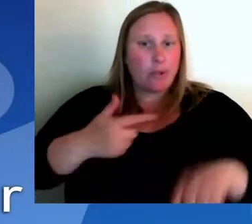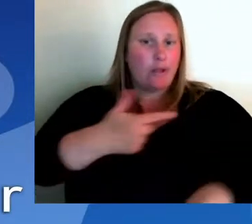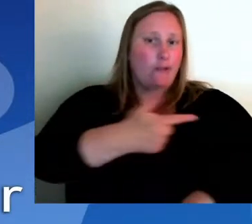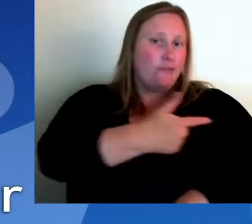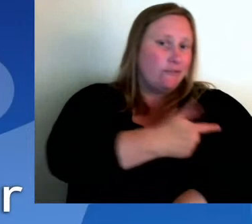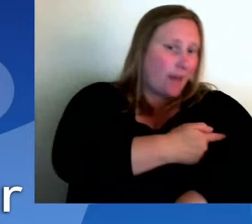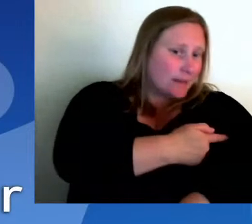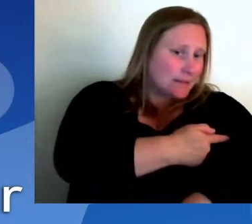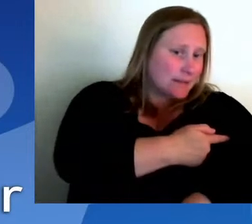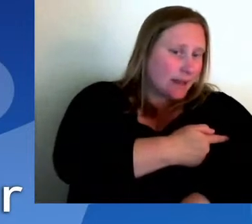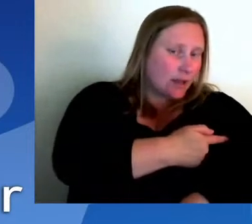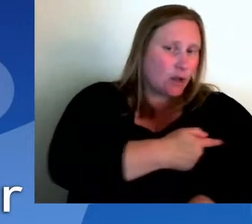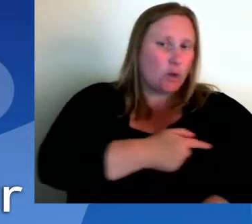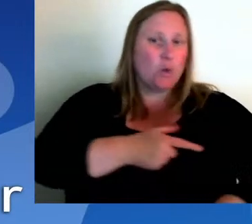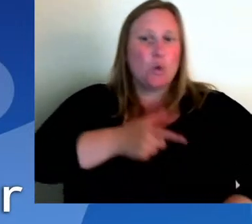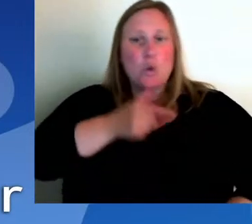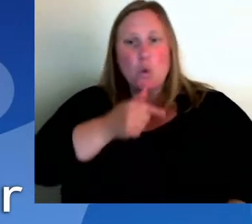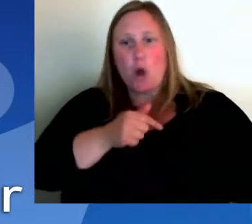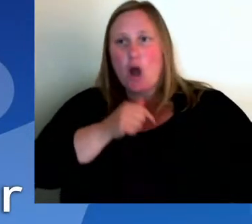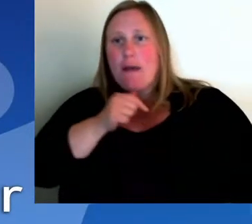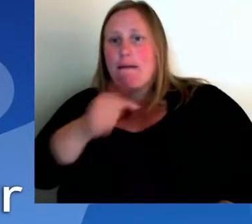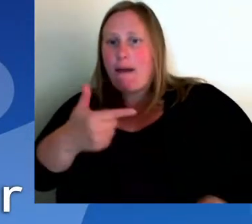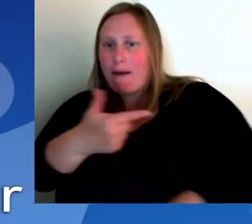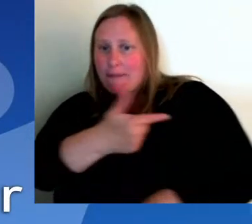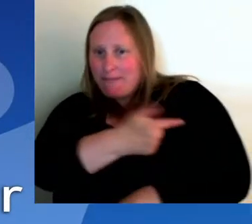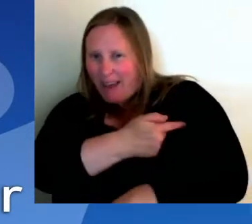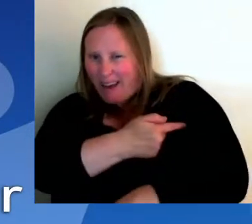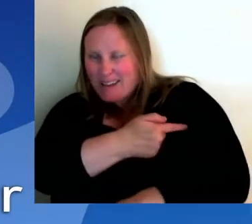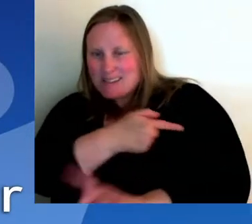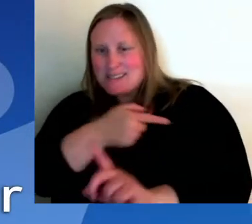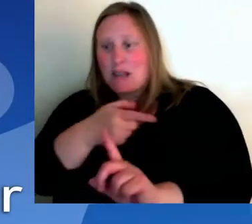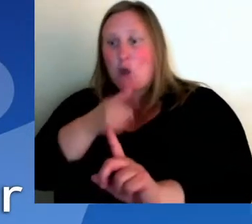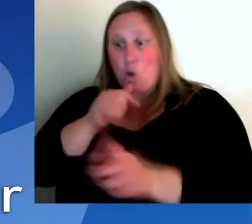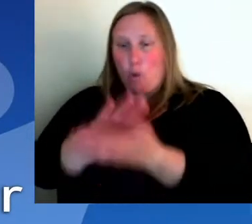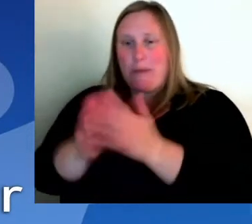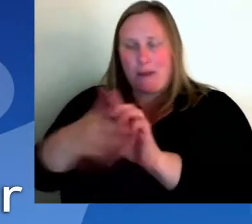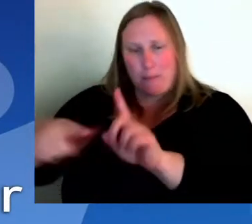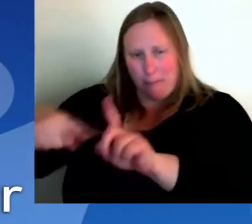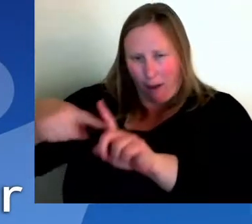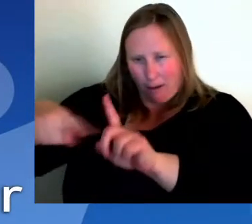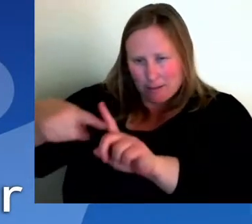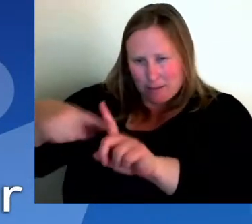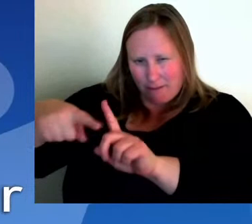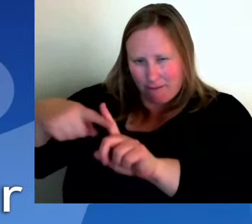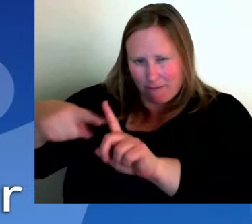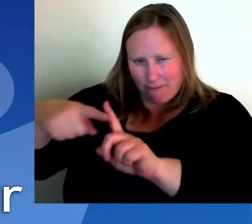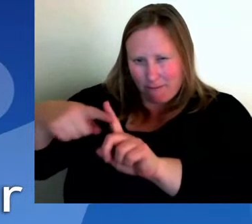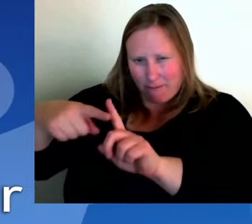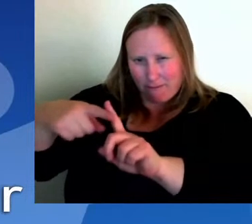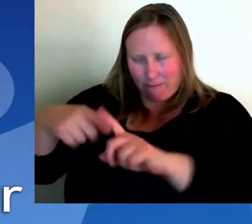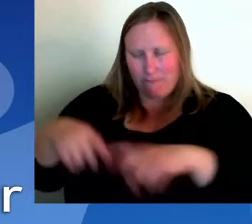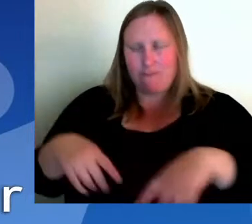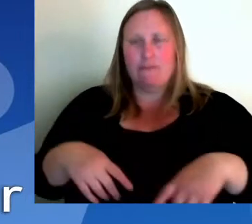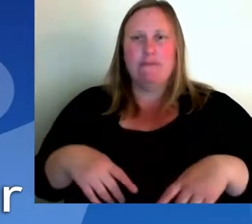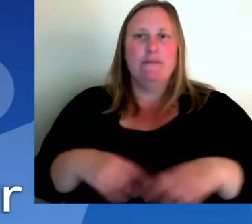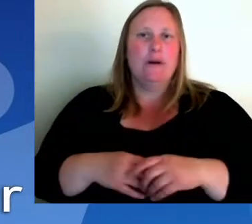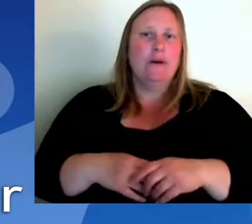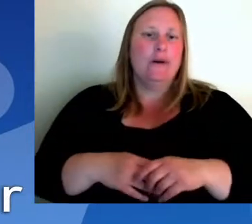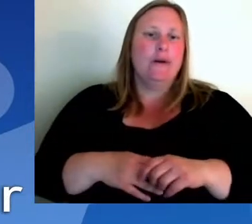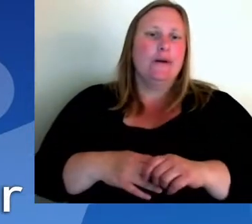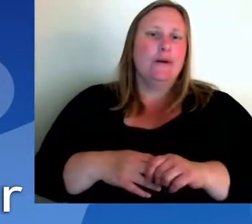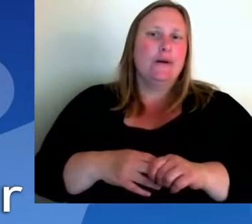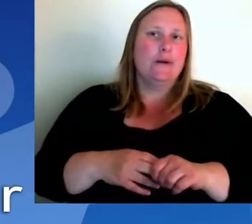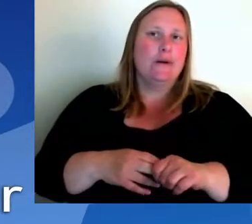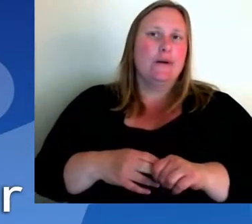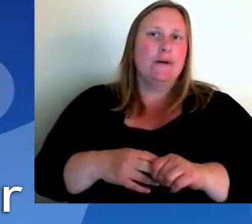many aren't who are becoming positive. So some places are doing this where they report only cases